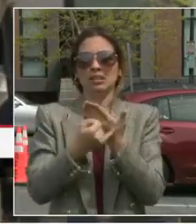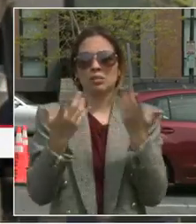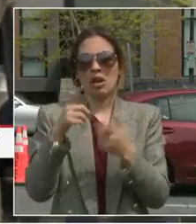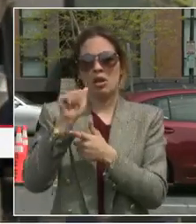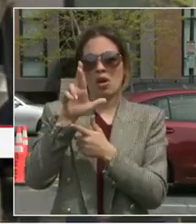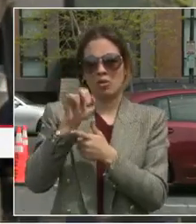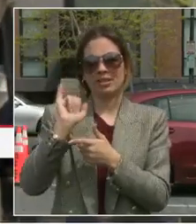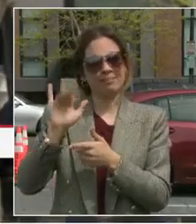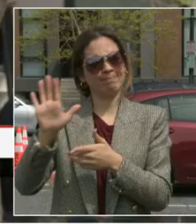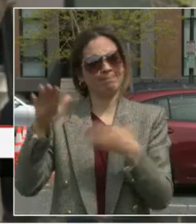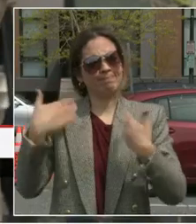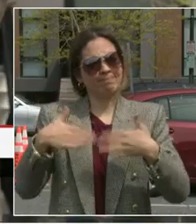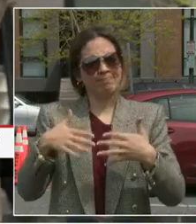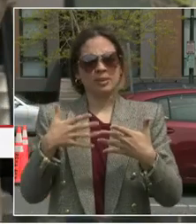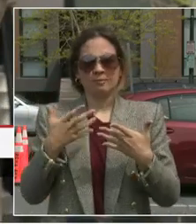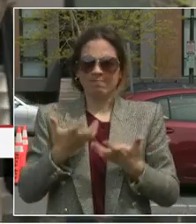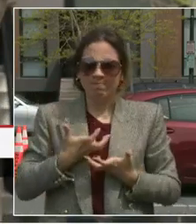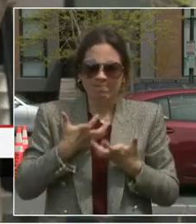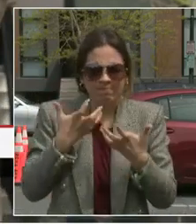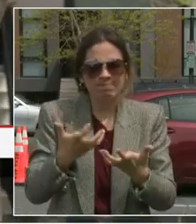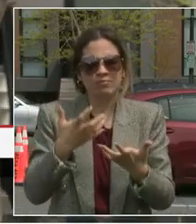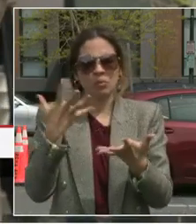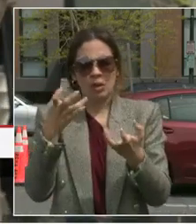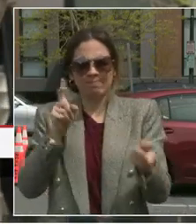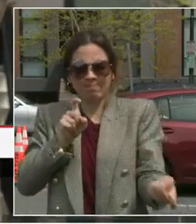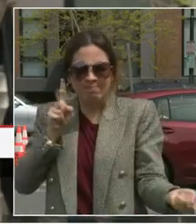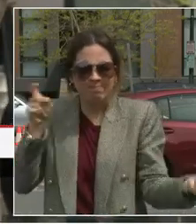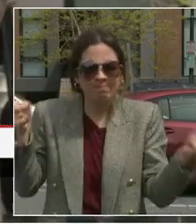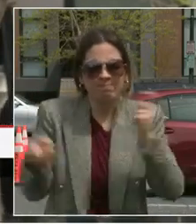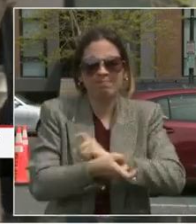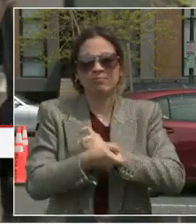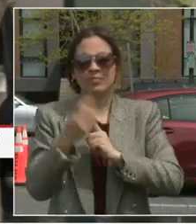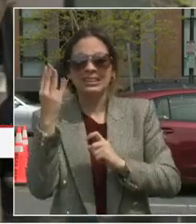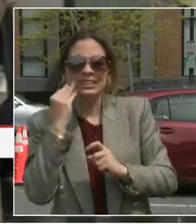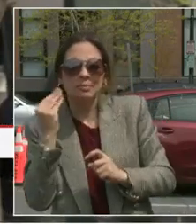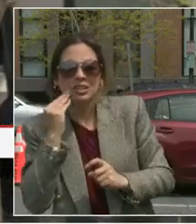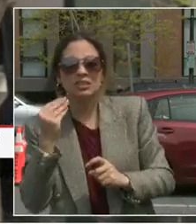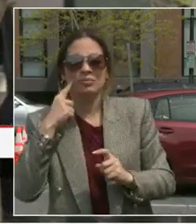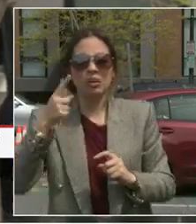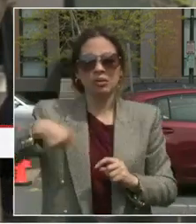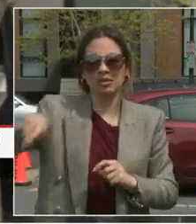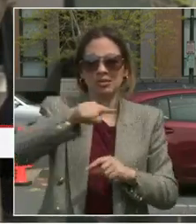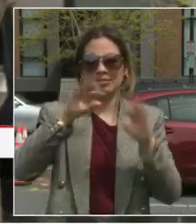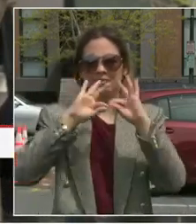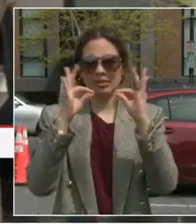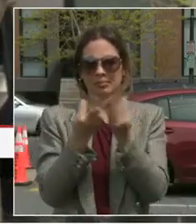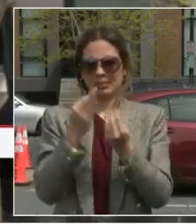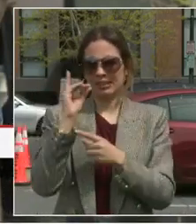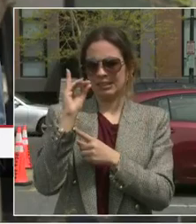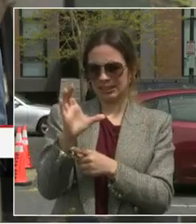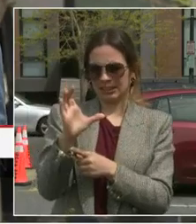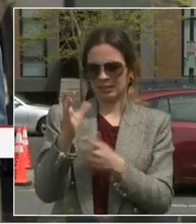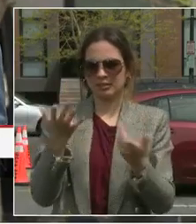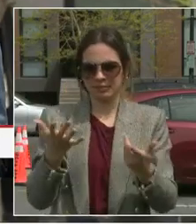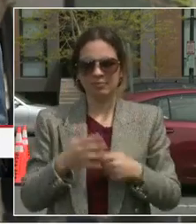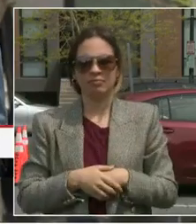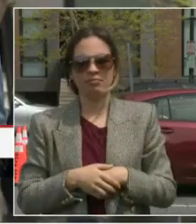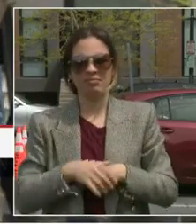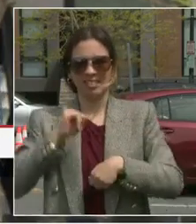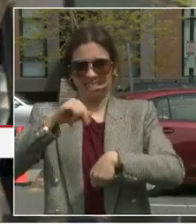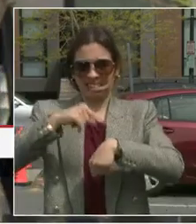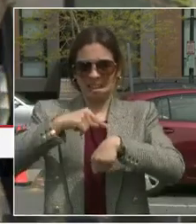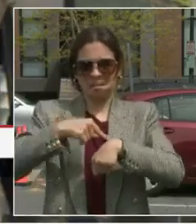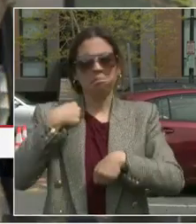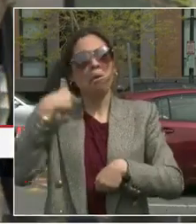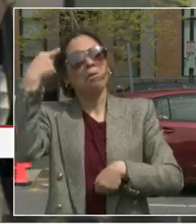the trajectory of the experiences of our families in D.C. At the time, I thought it was a really